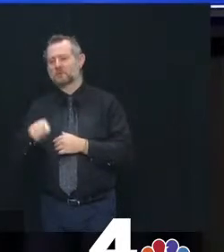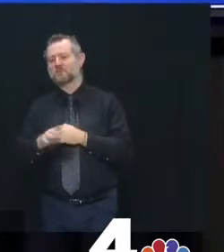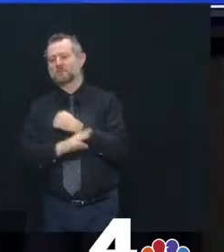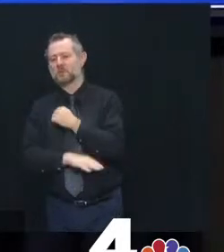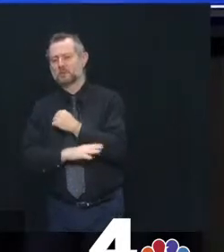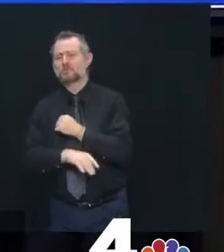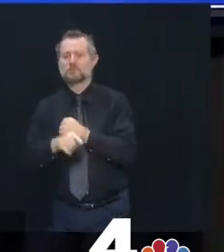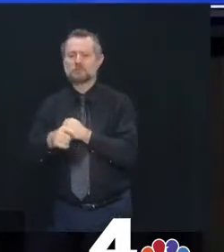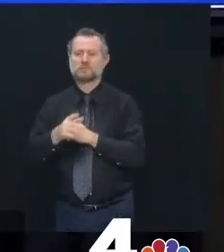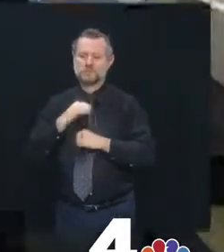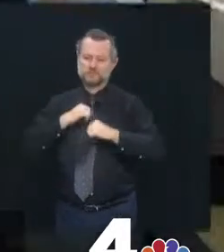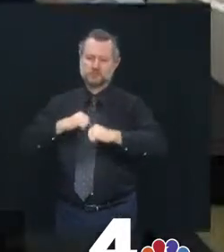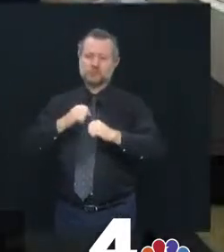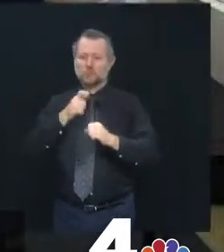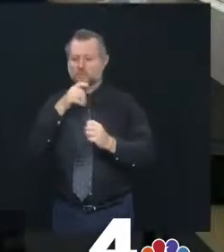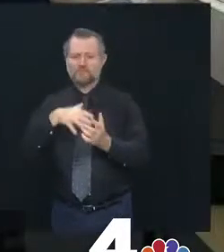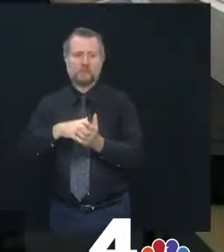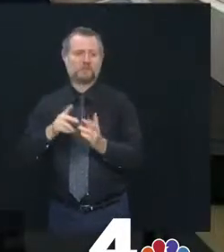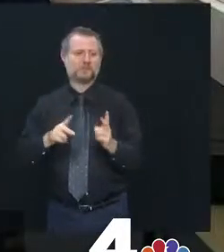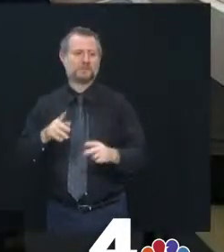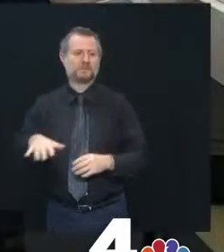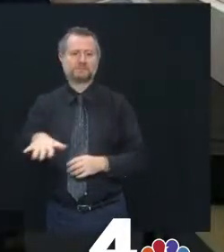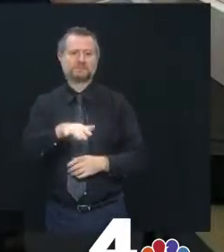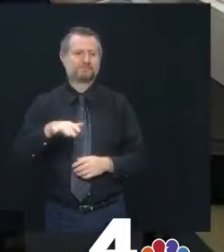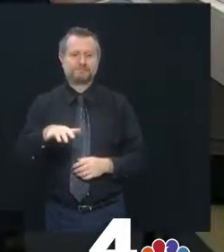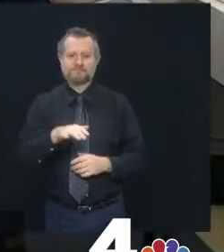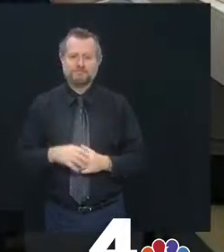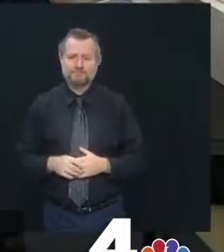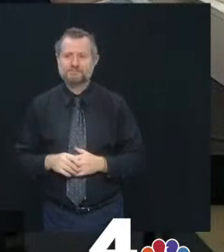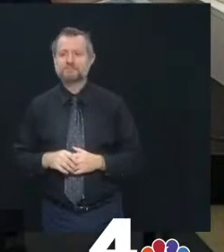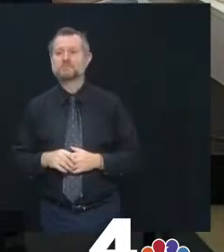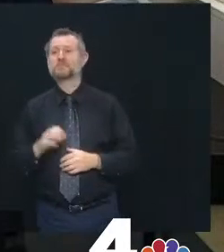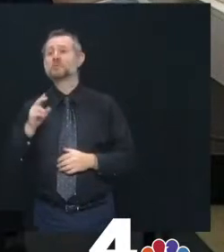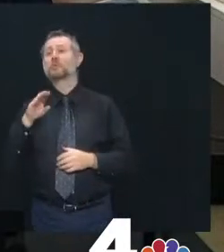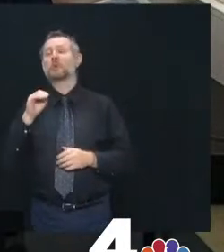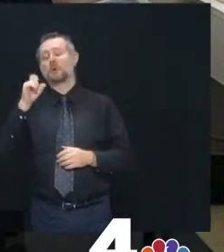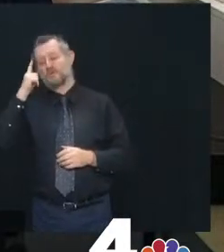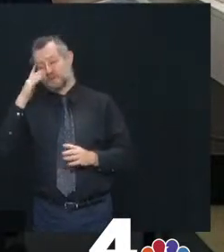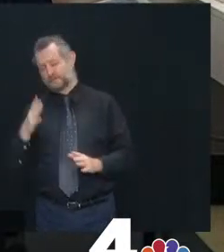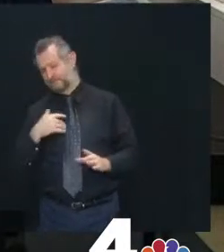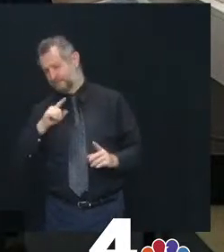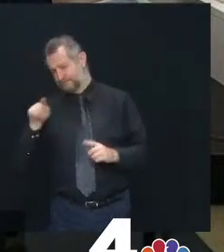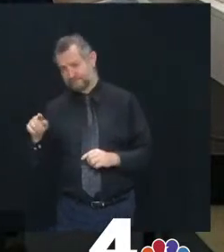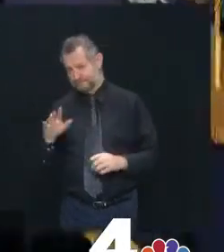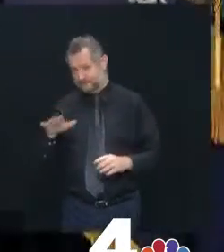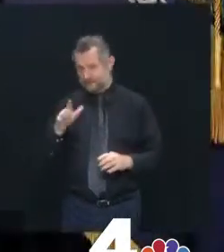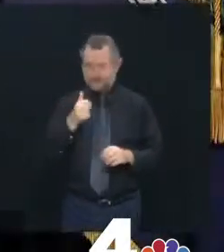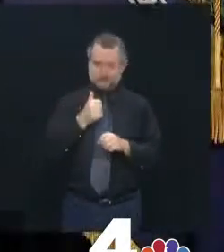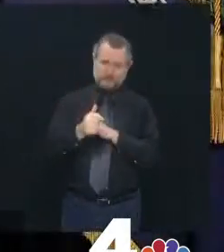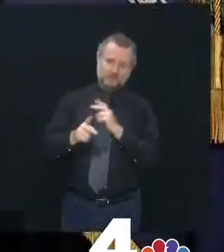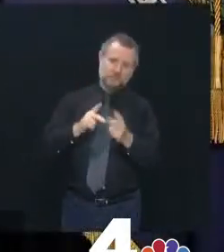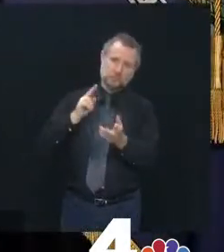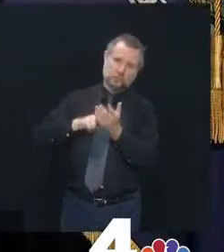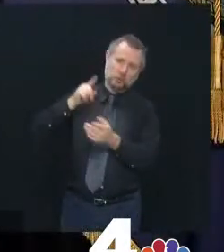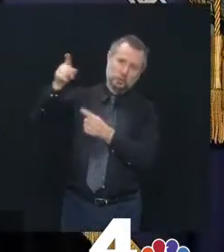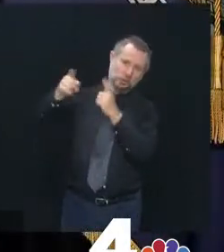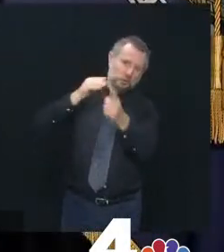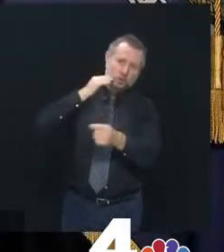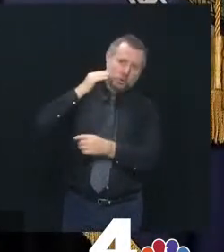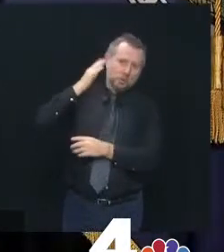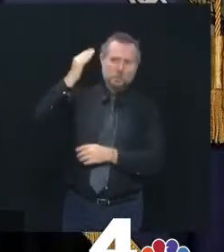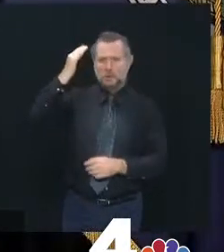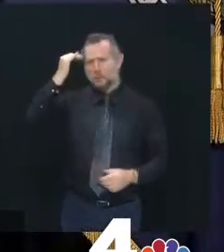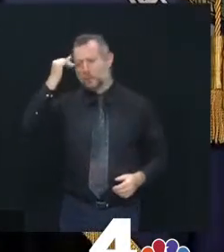most vulnerable. It was a political argument when advanced